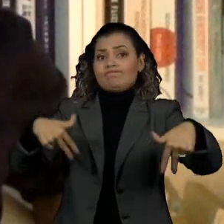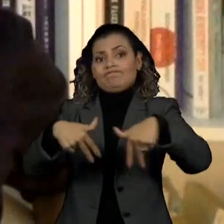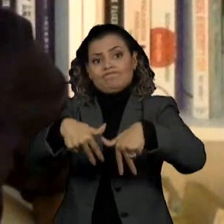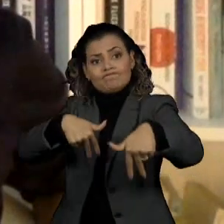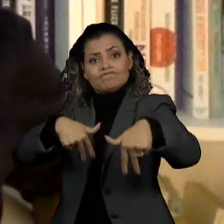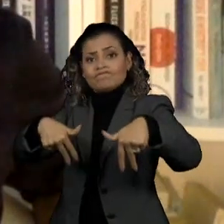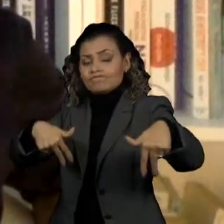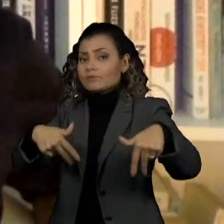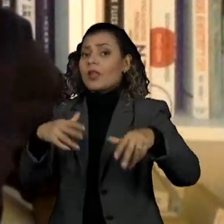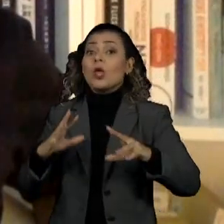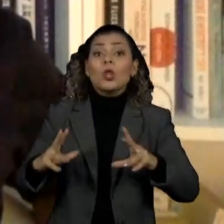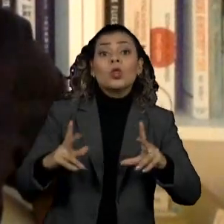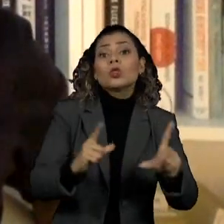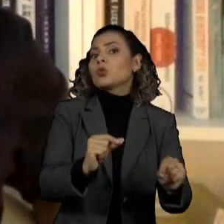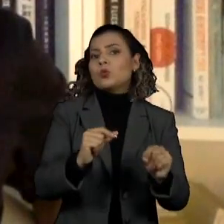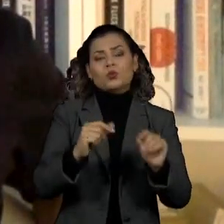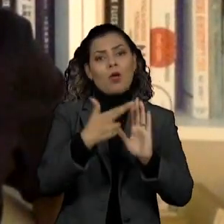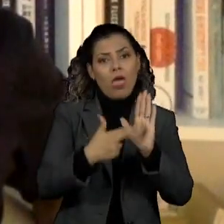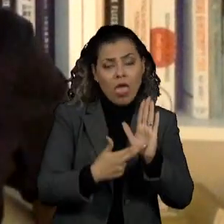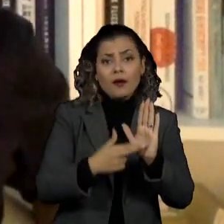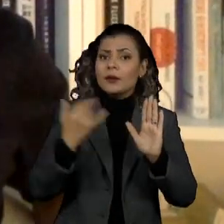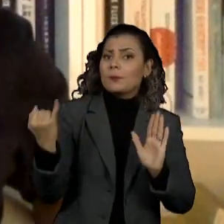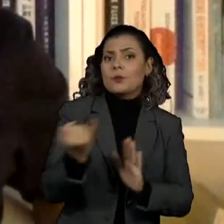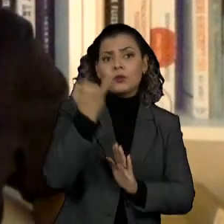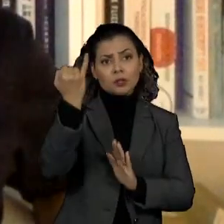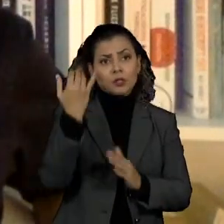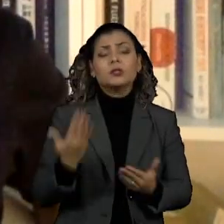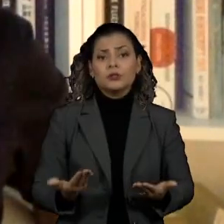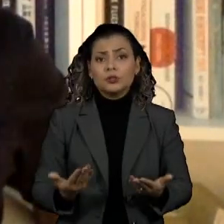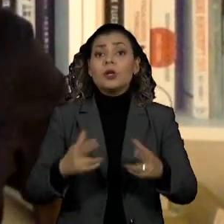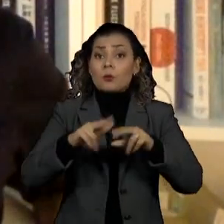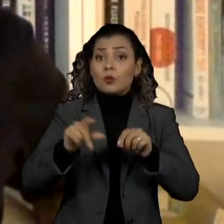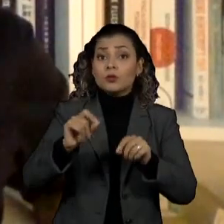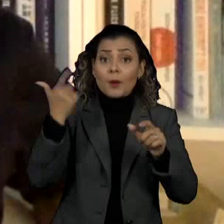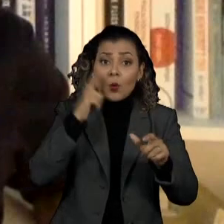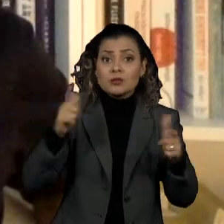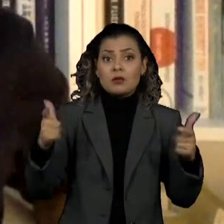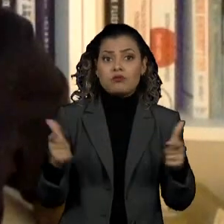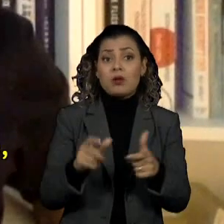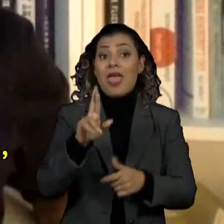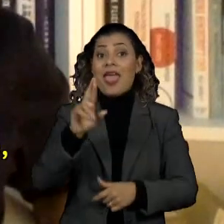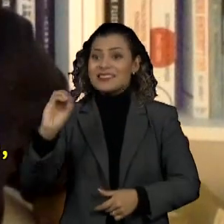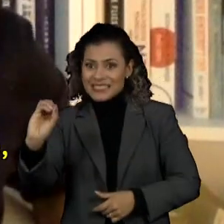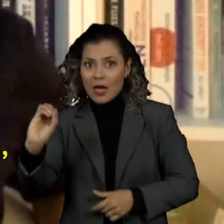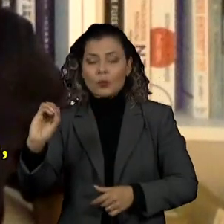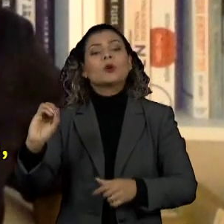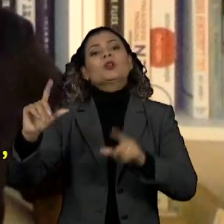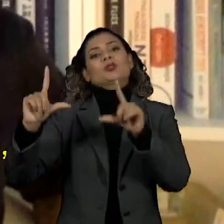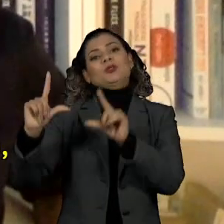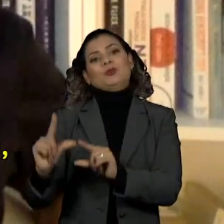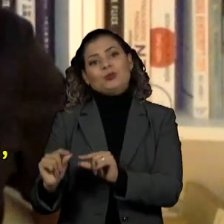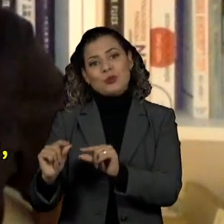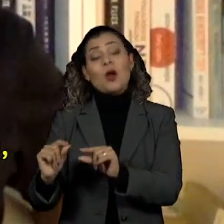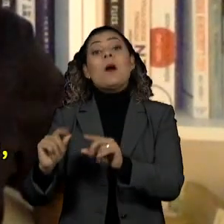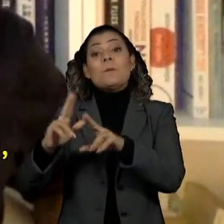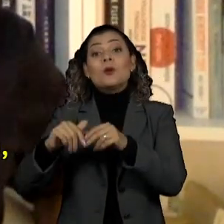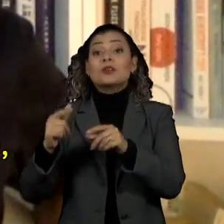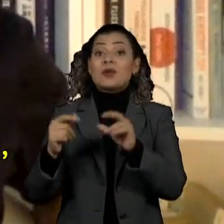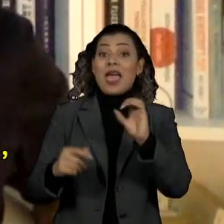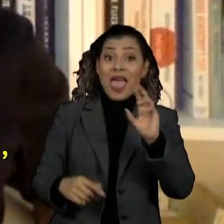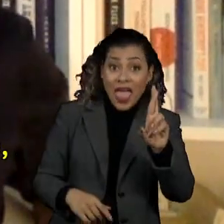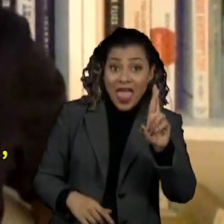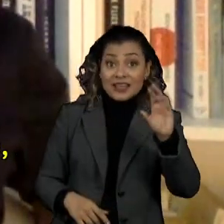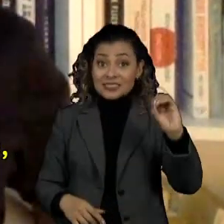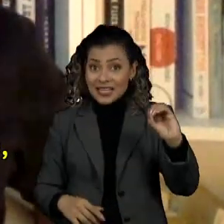all of which are crucial to reducing that value, R-zero, below one. If the value of R-zero falls below one,